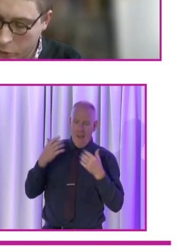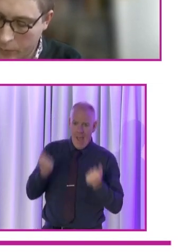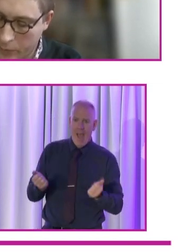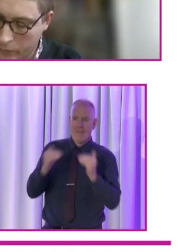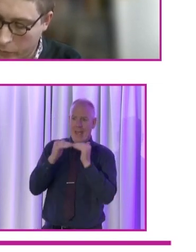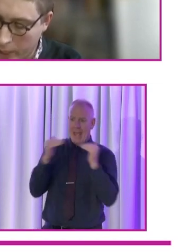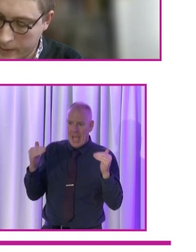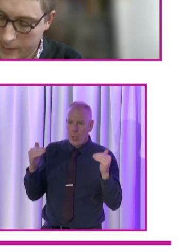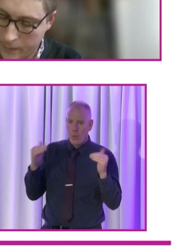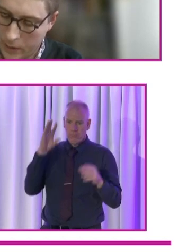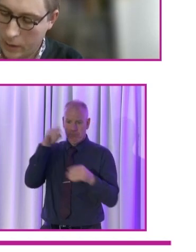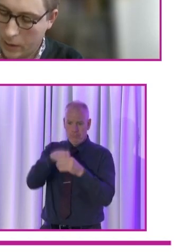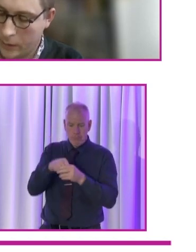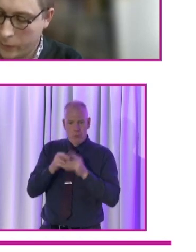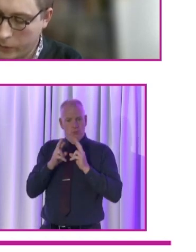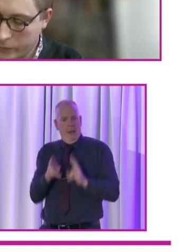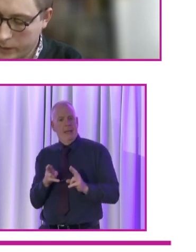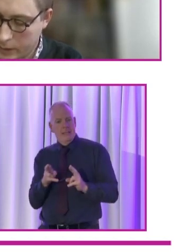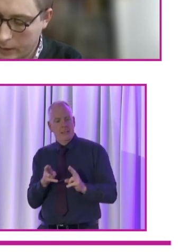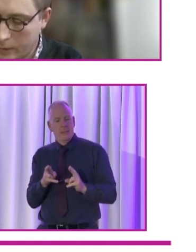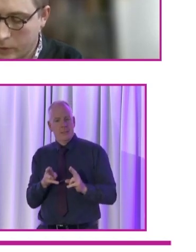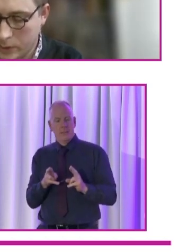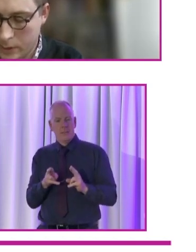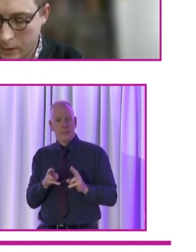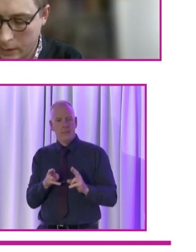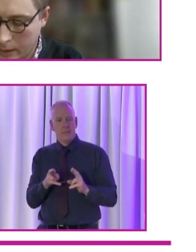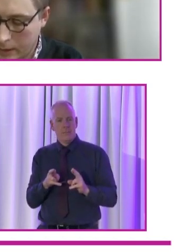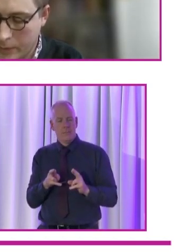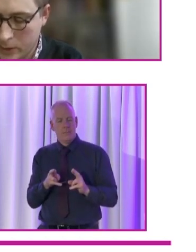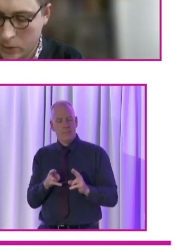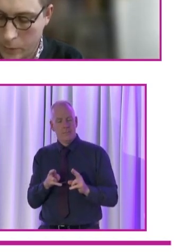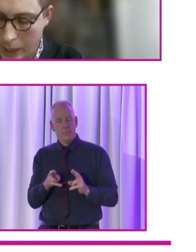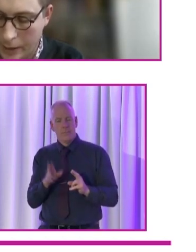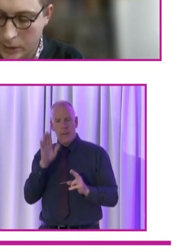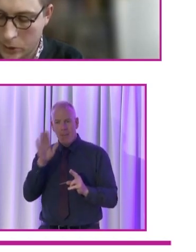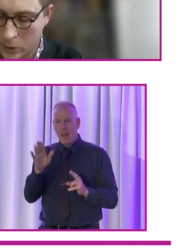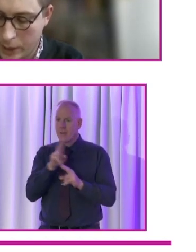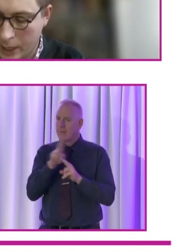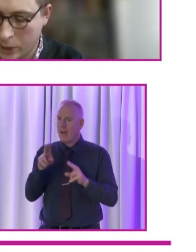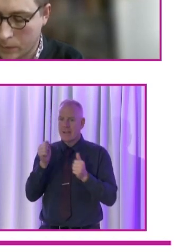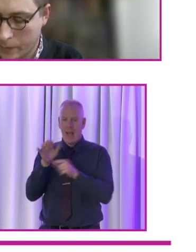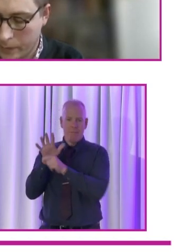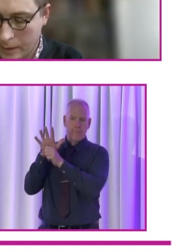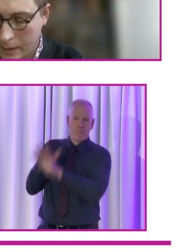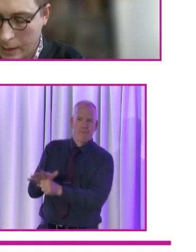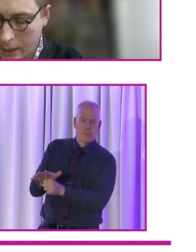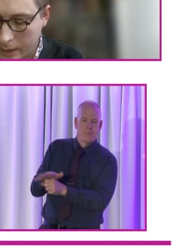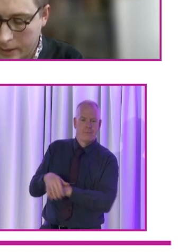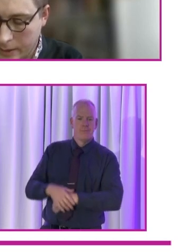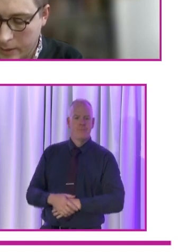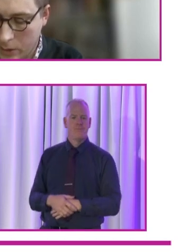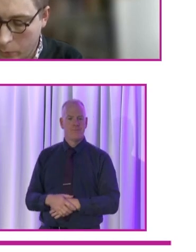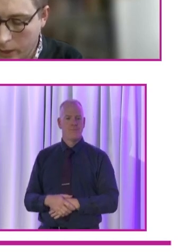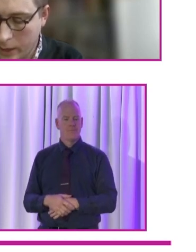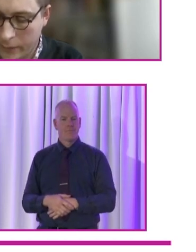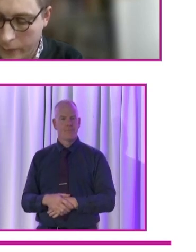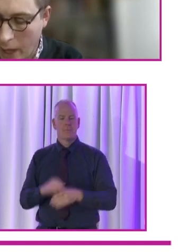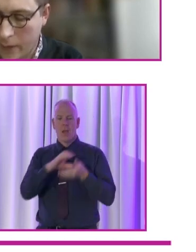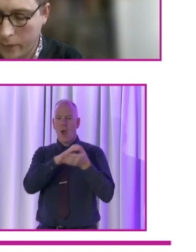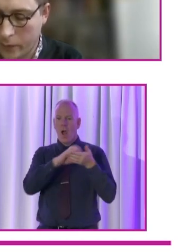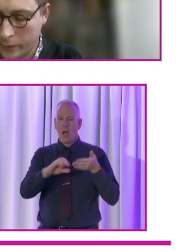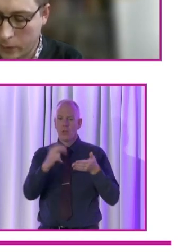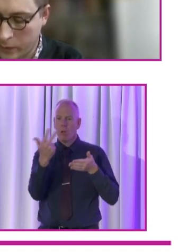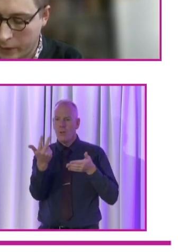if all humans have to have equal enjoyment of rights, it follows that there must not be any discrimination. Articles 3